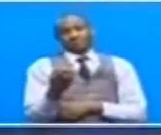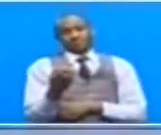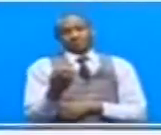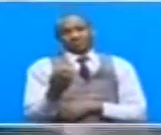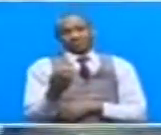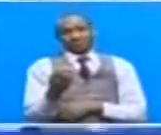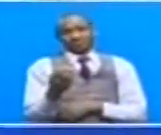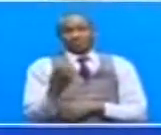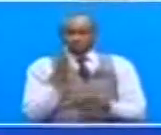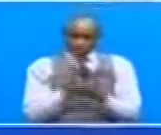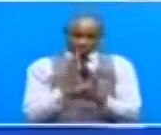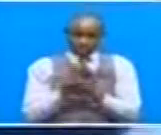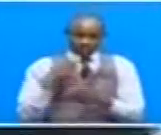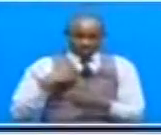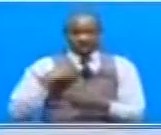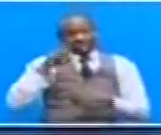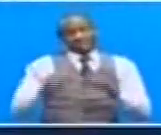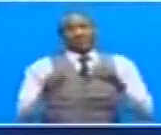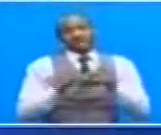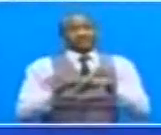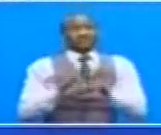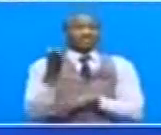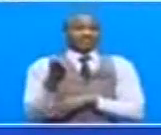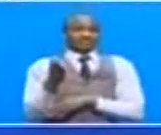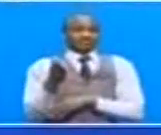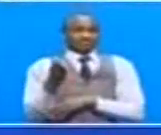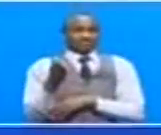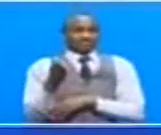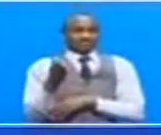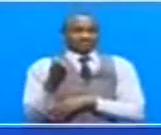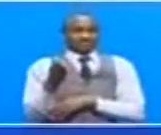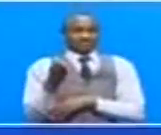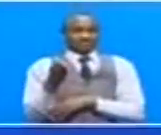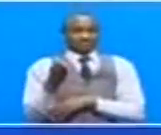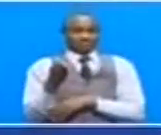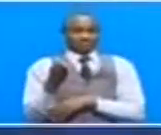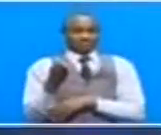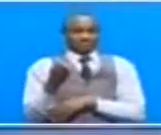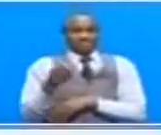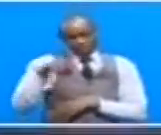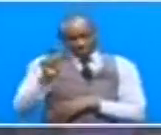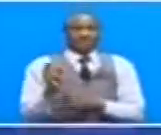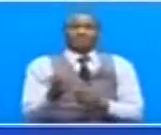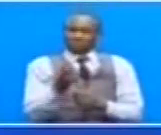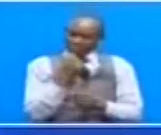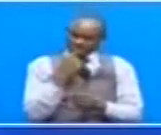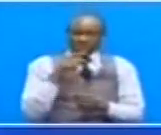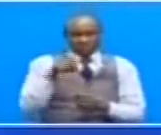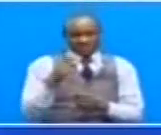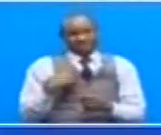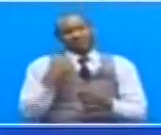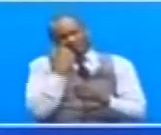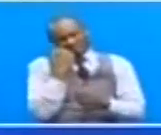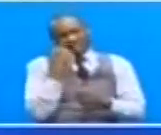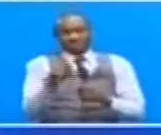is that when he was in South Africa as a patient, he preached to the